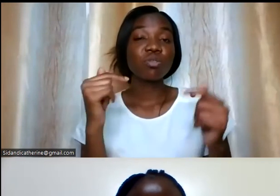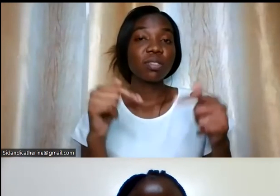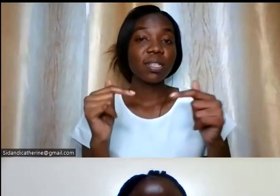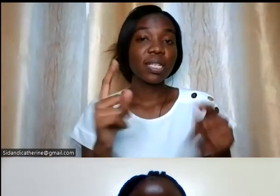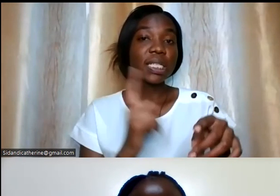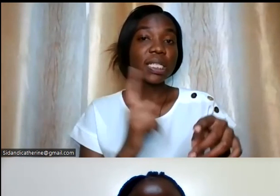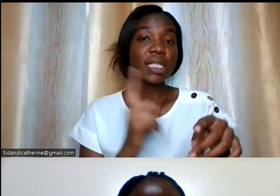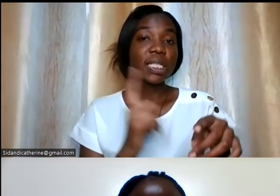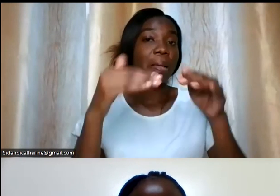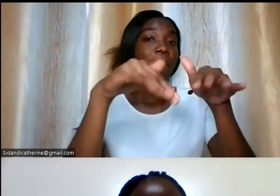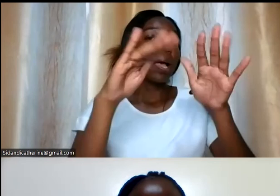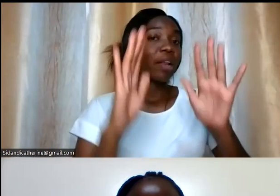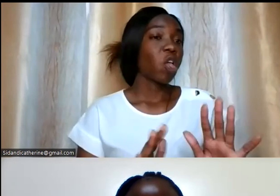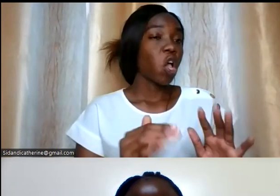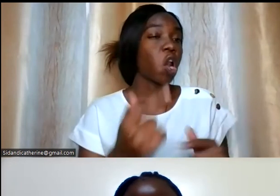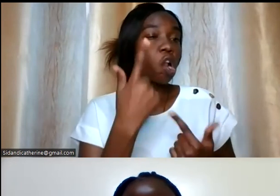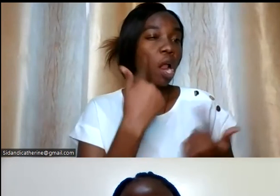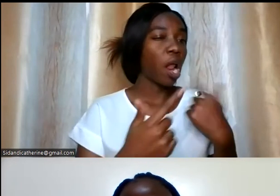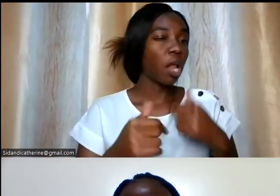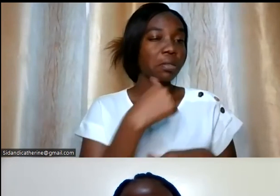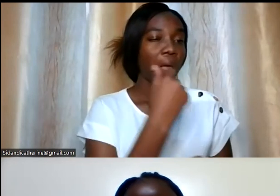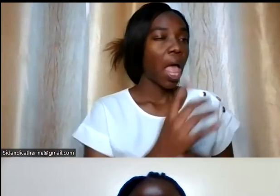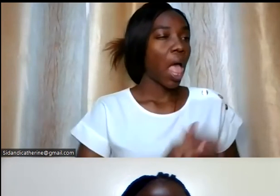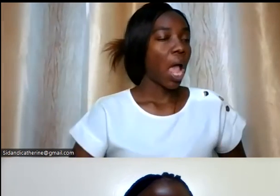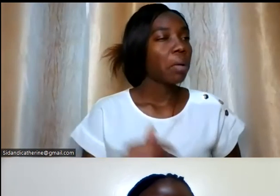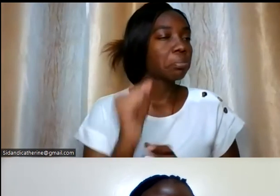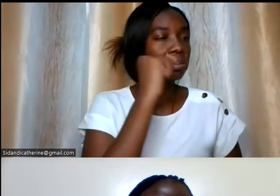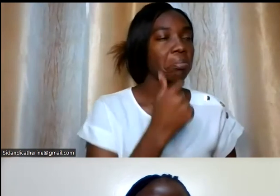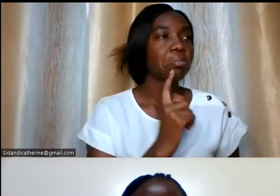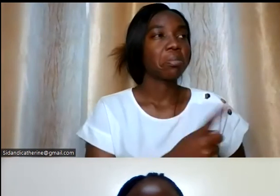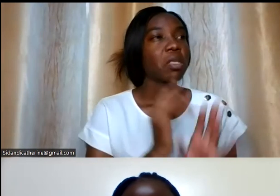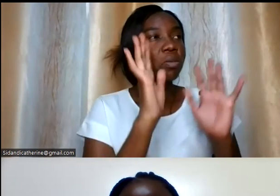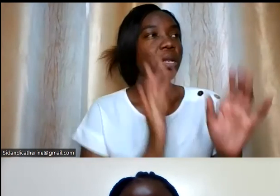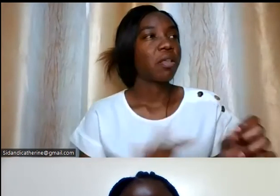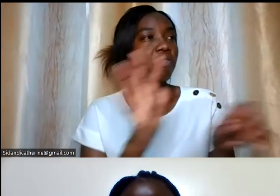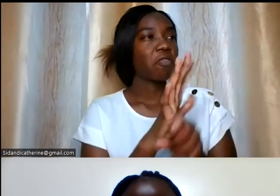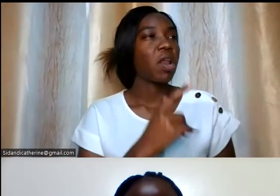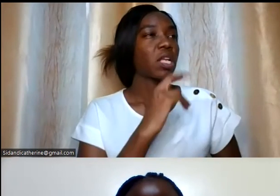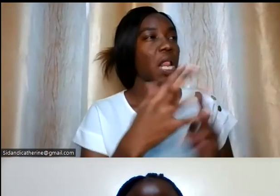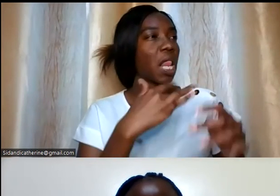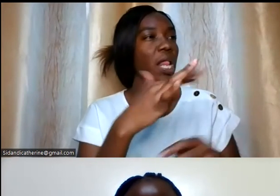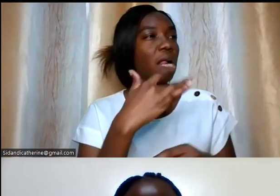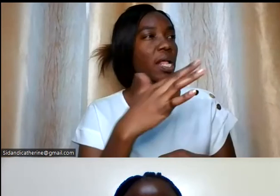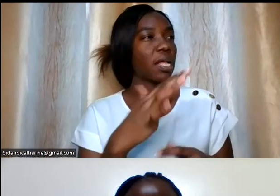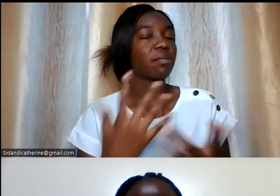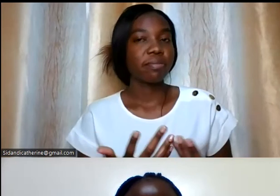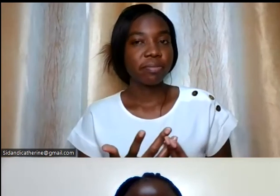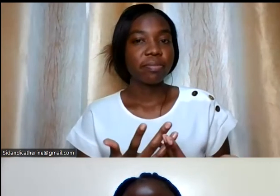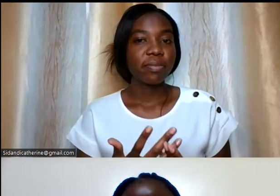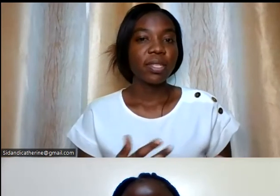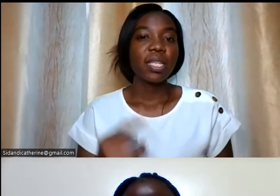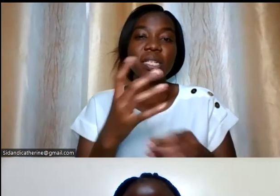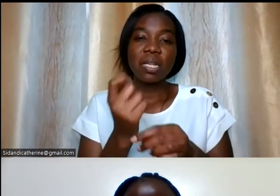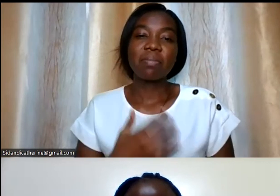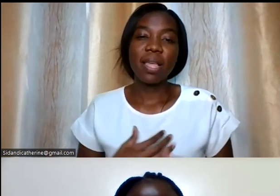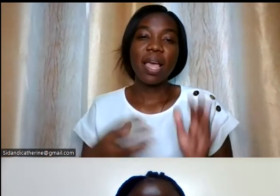your funeral and saying how nice and how amazing and how you are, trust me, the advert is